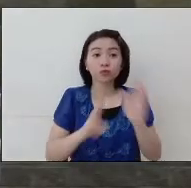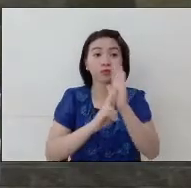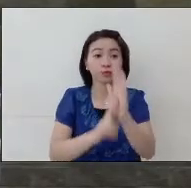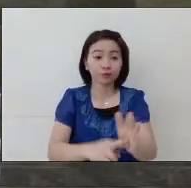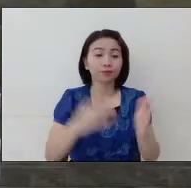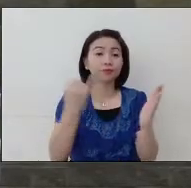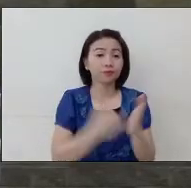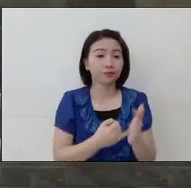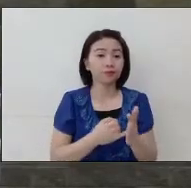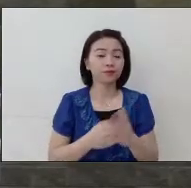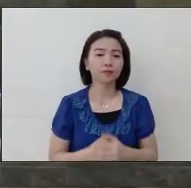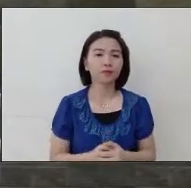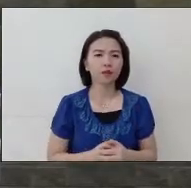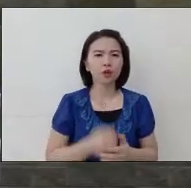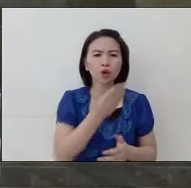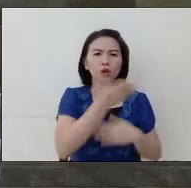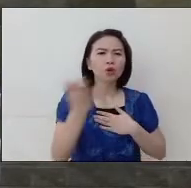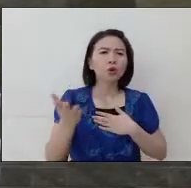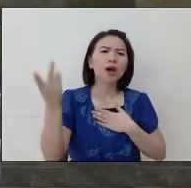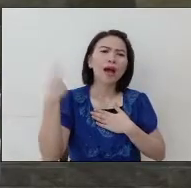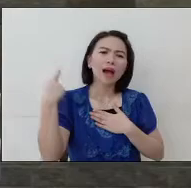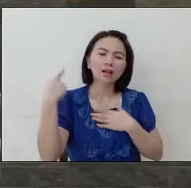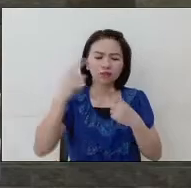to think or not to think.